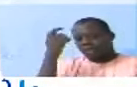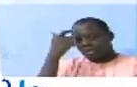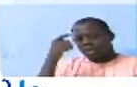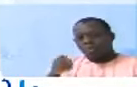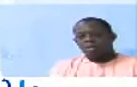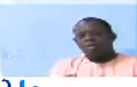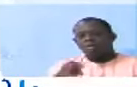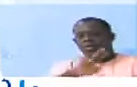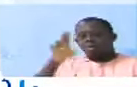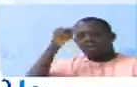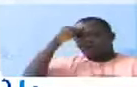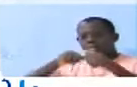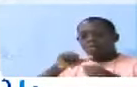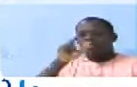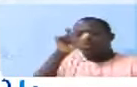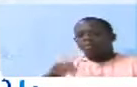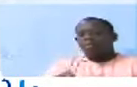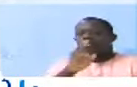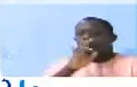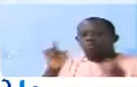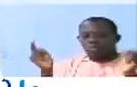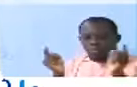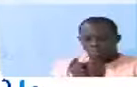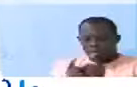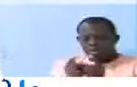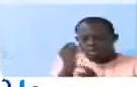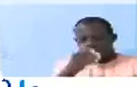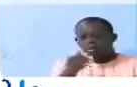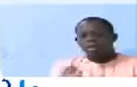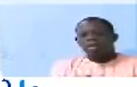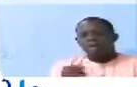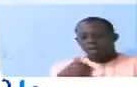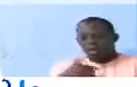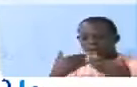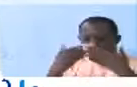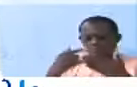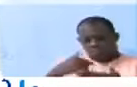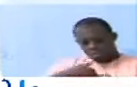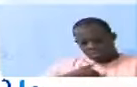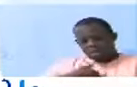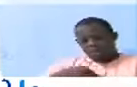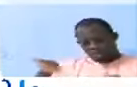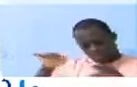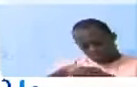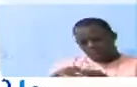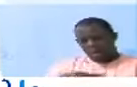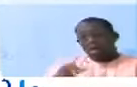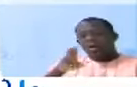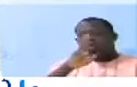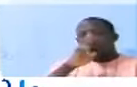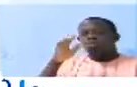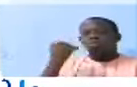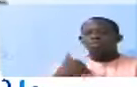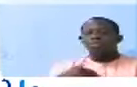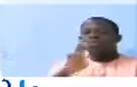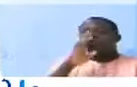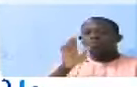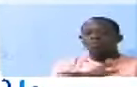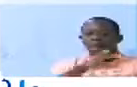the person I found there that day. I told him, look at me, I am one of those people who were